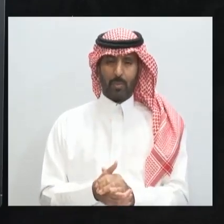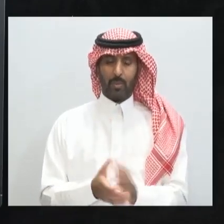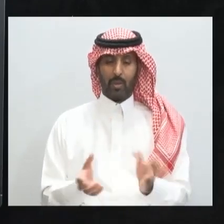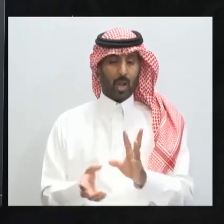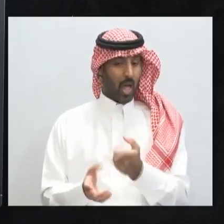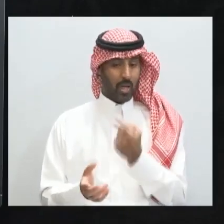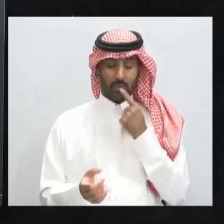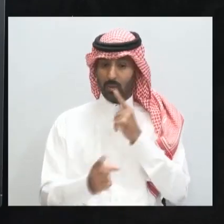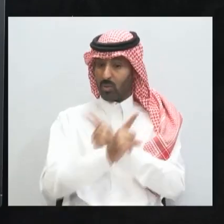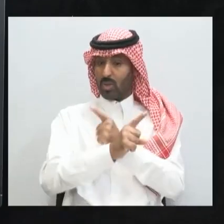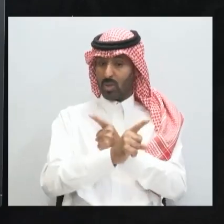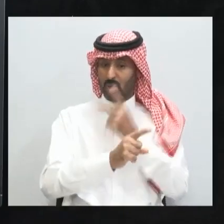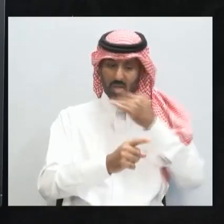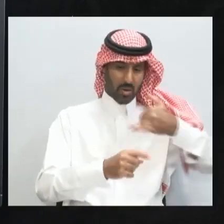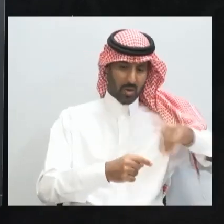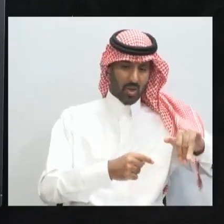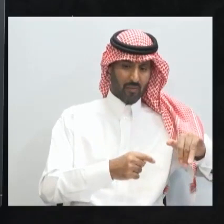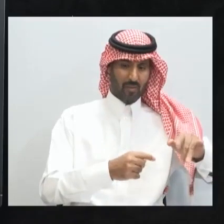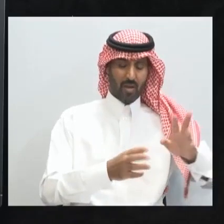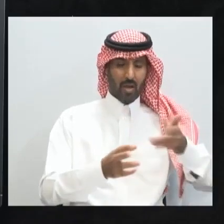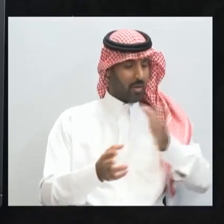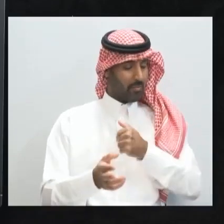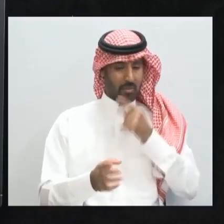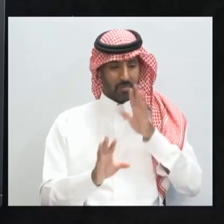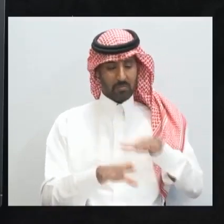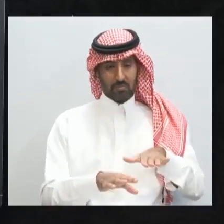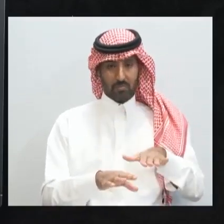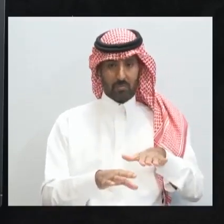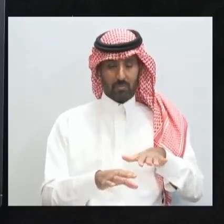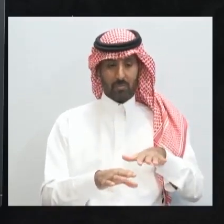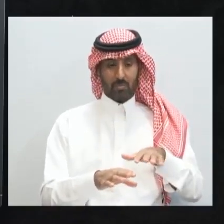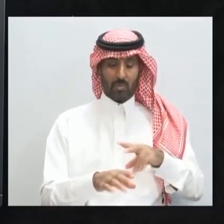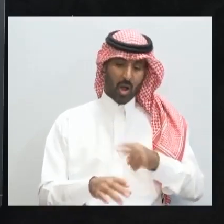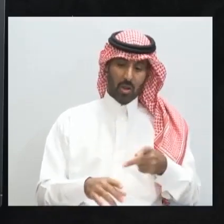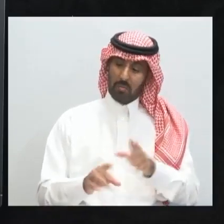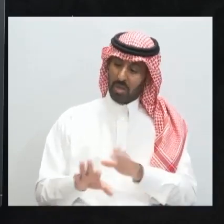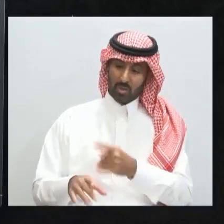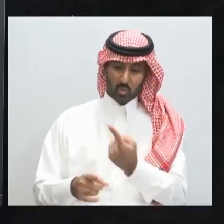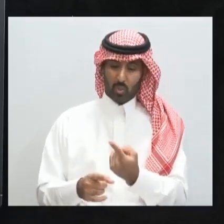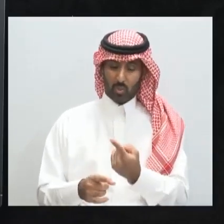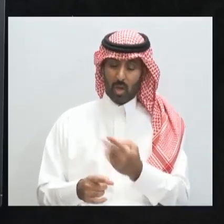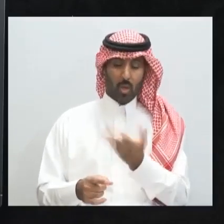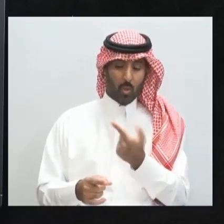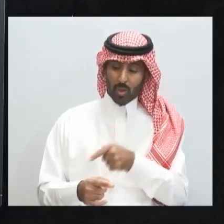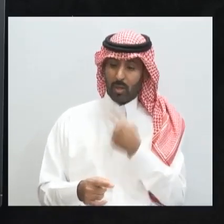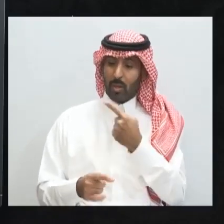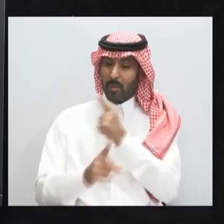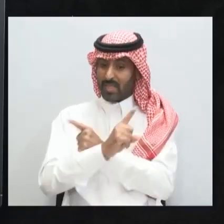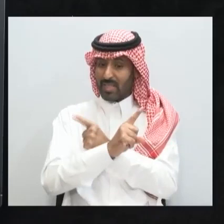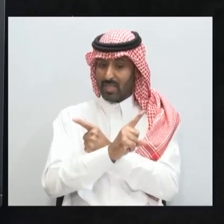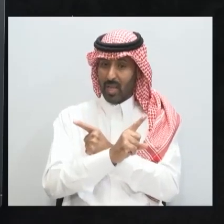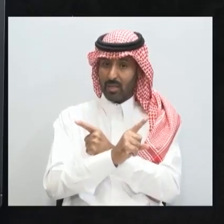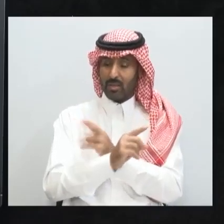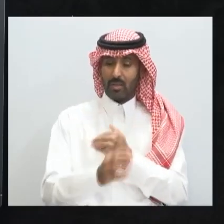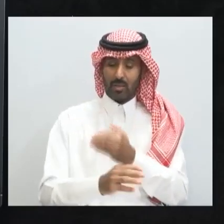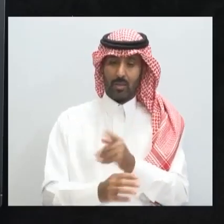Many of the teachers are leaving, others aren't. So here, others aren't, other who? We are talking about the